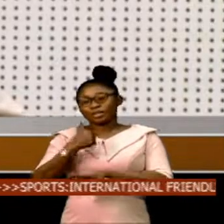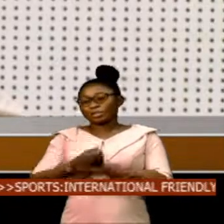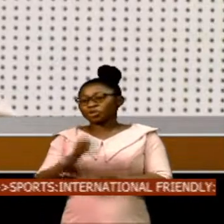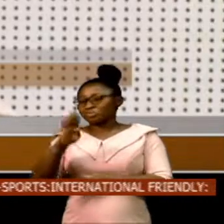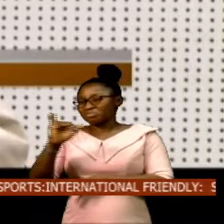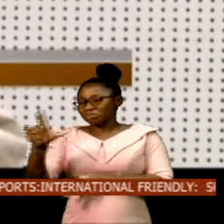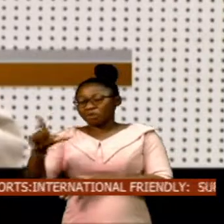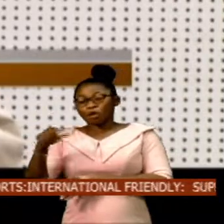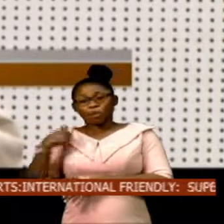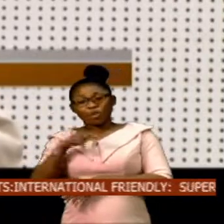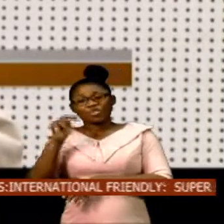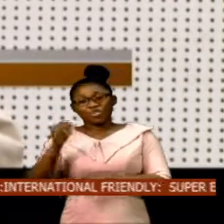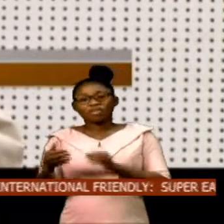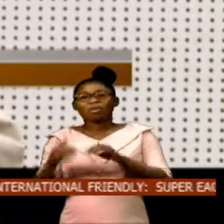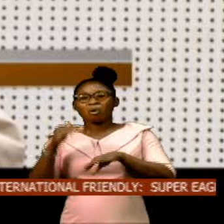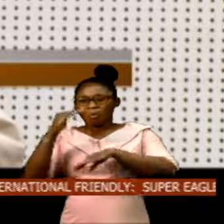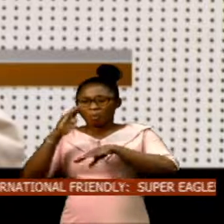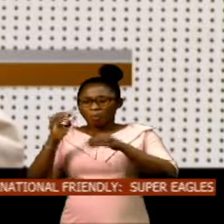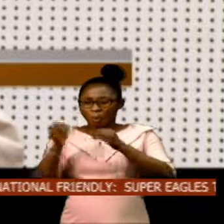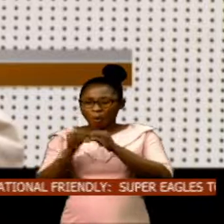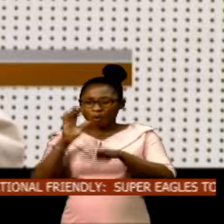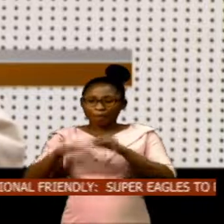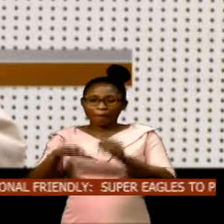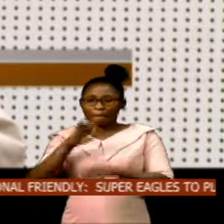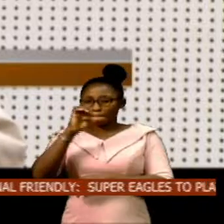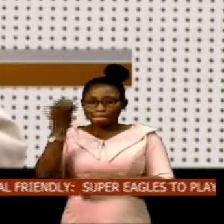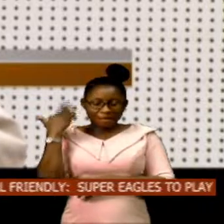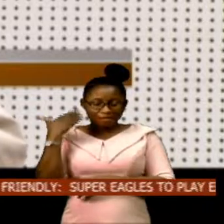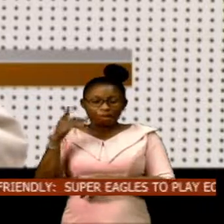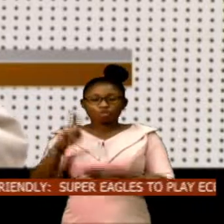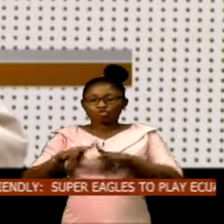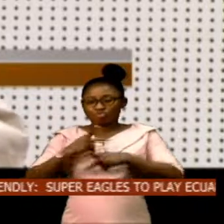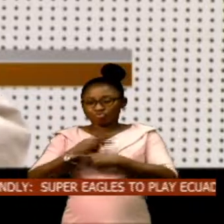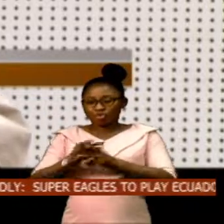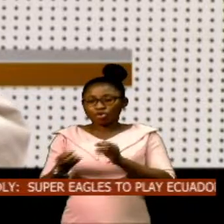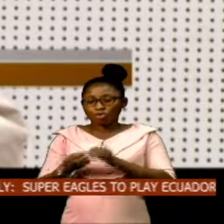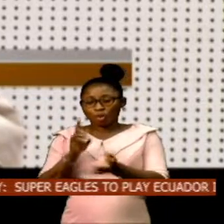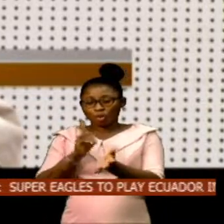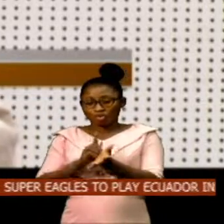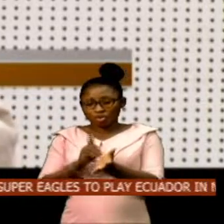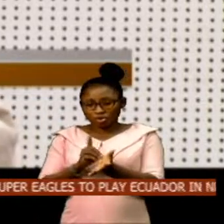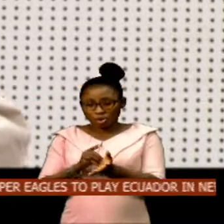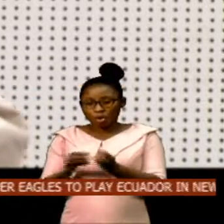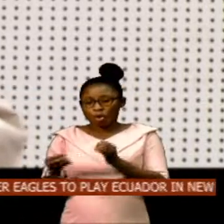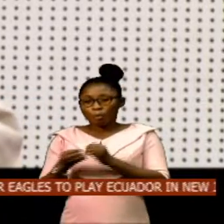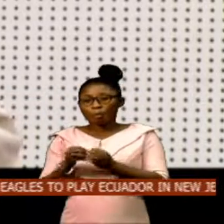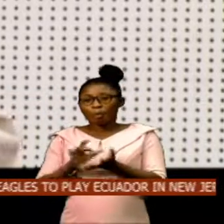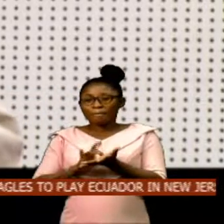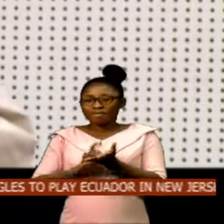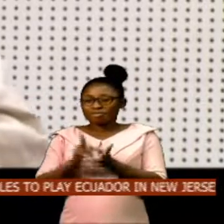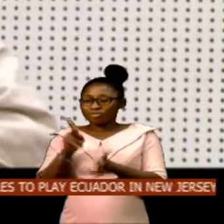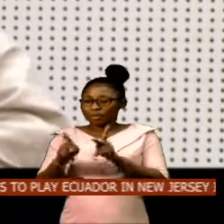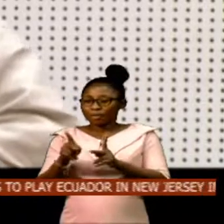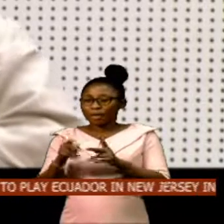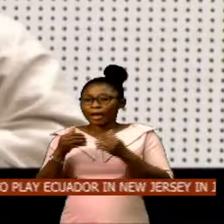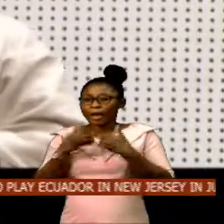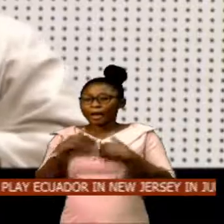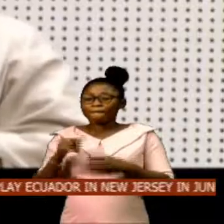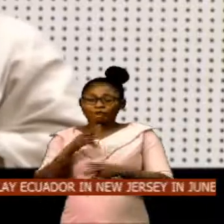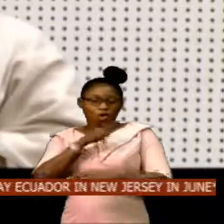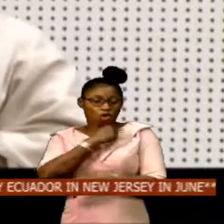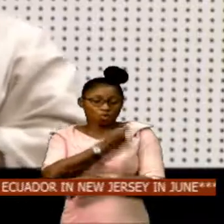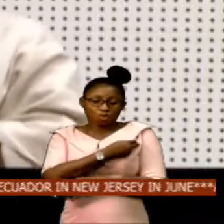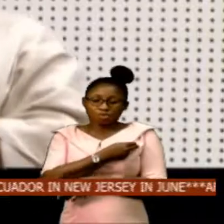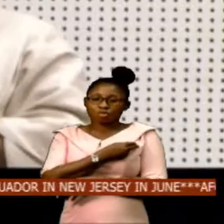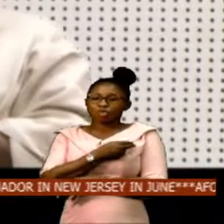So we need more than ever before to produce more doctors, more medical personnel. Having Egbe